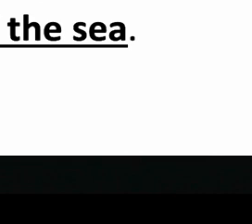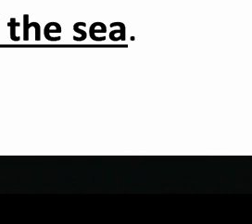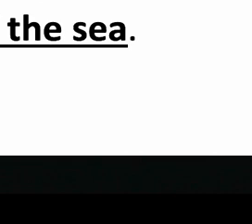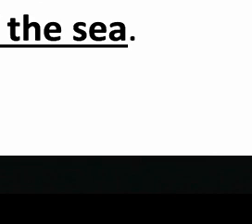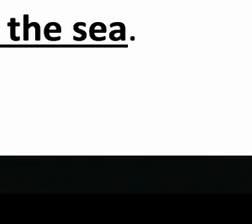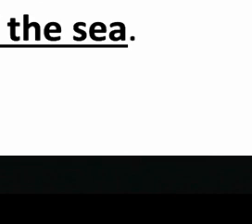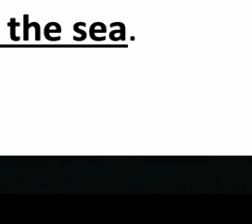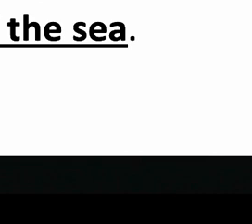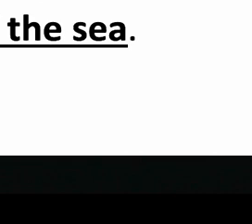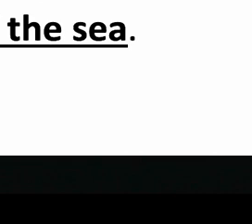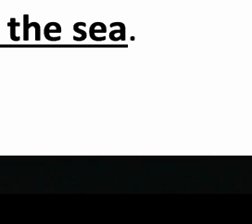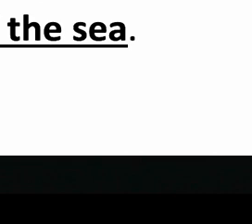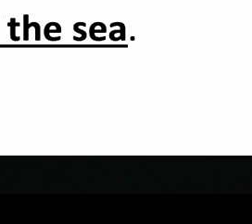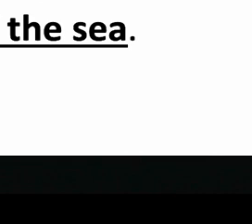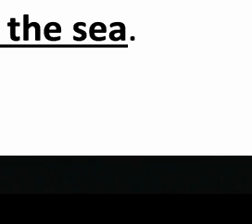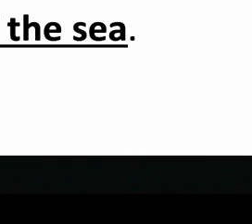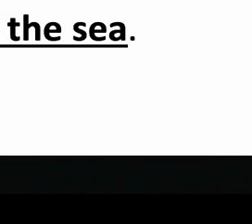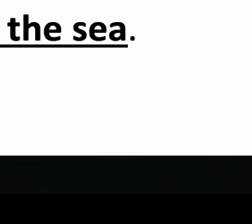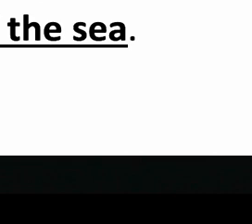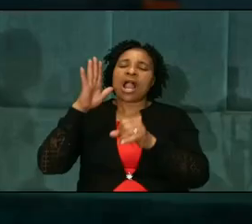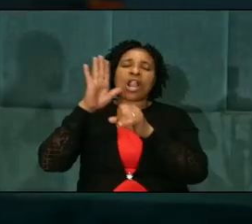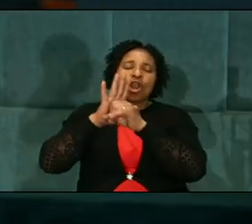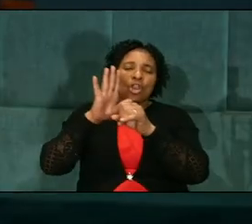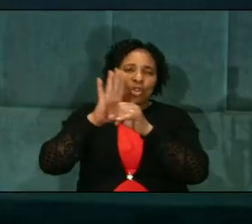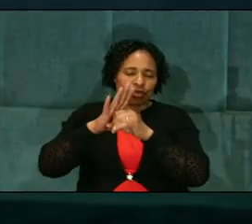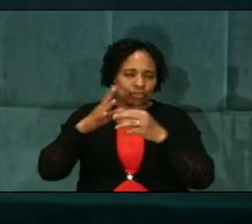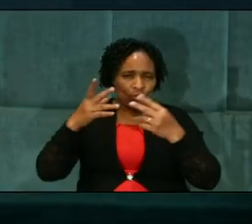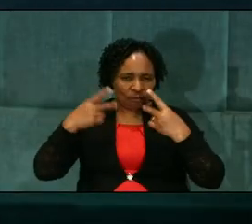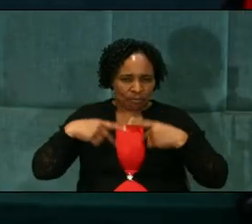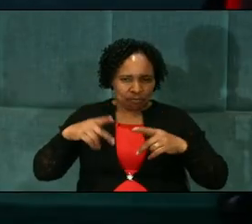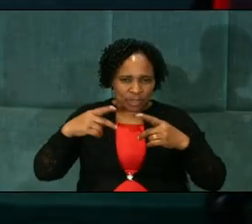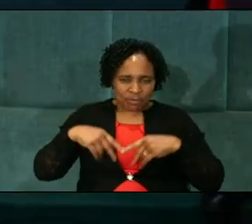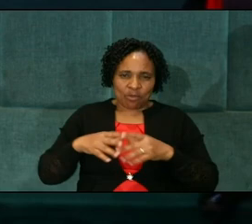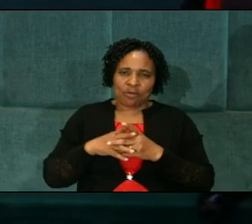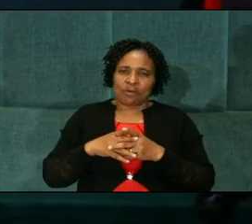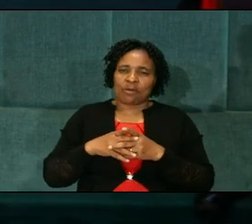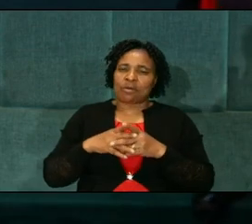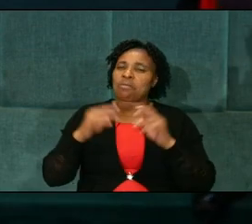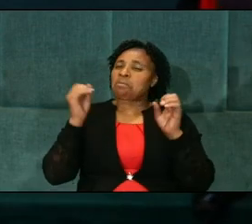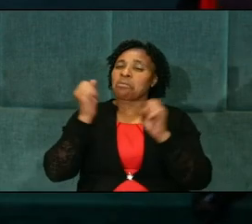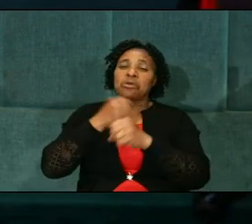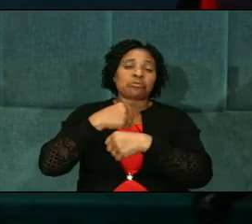Whoa. A lot of people will not make it.